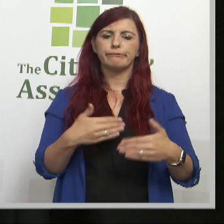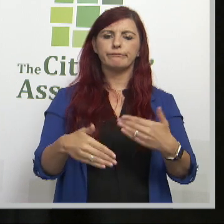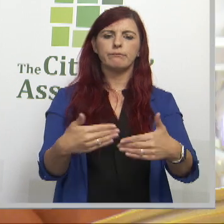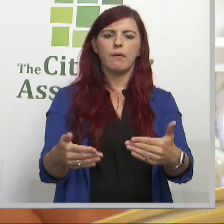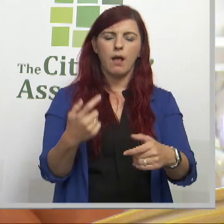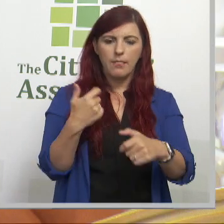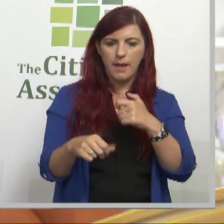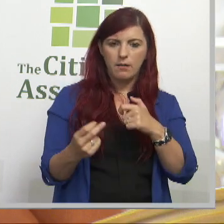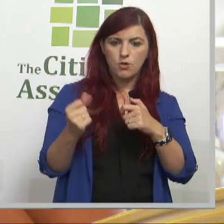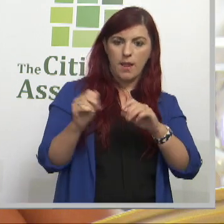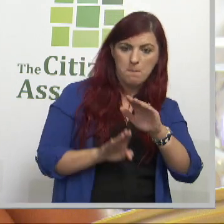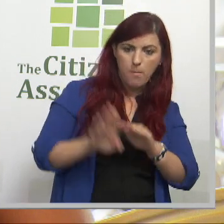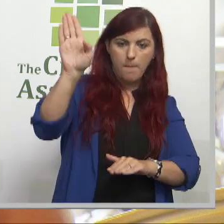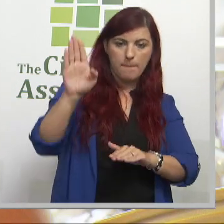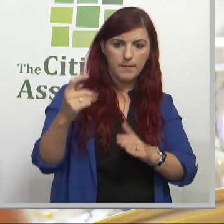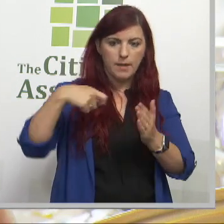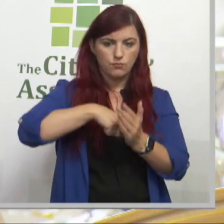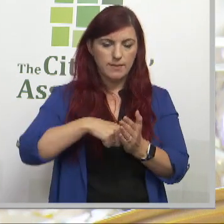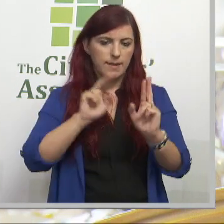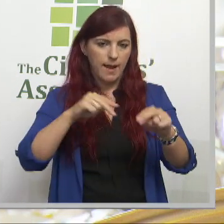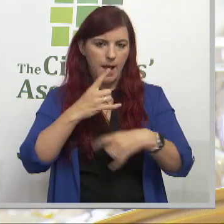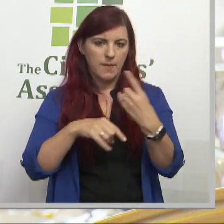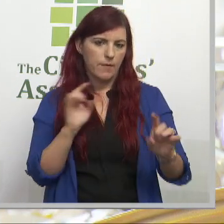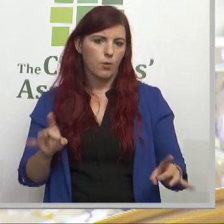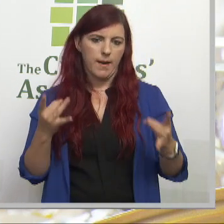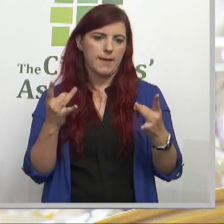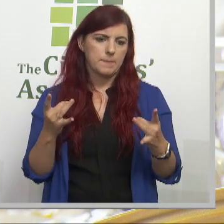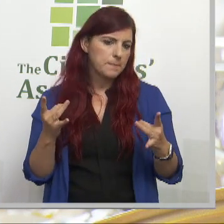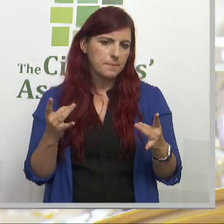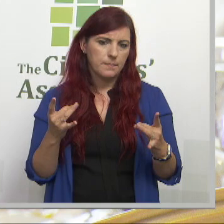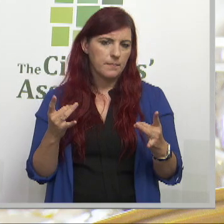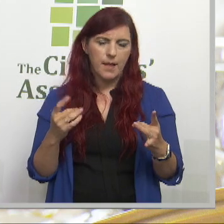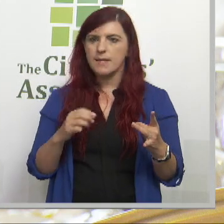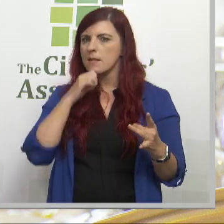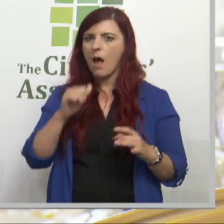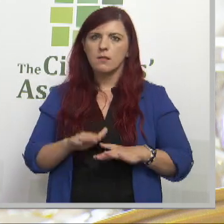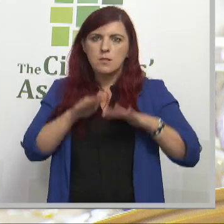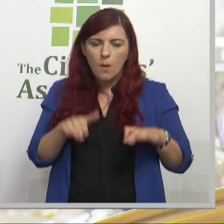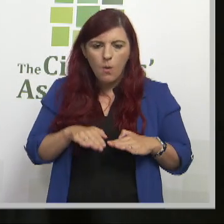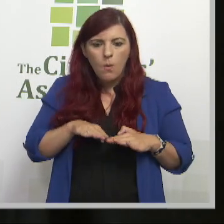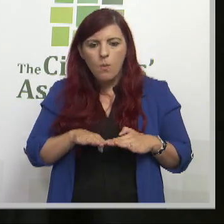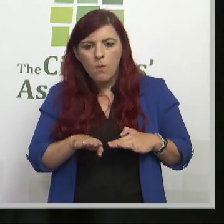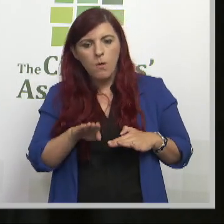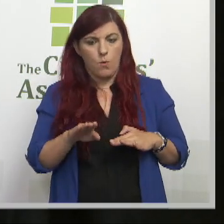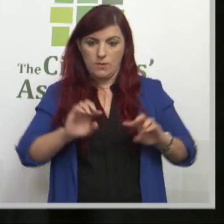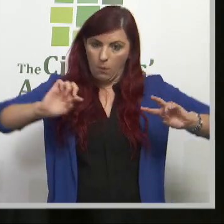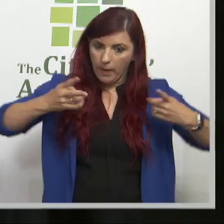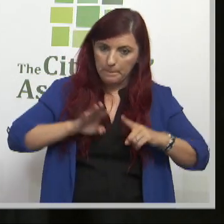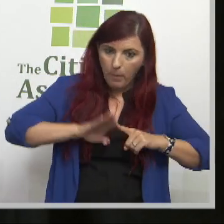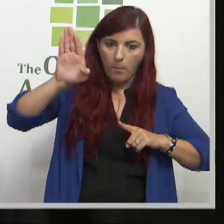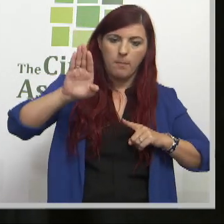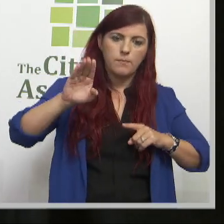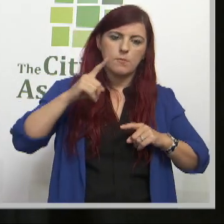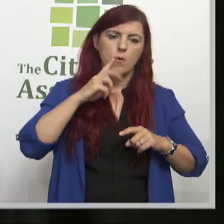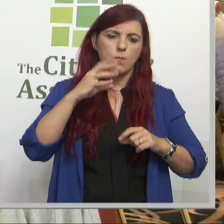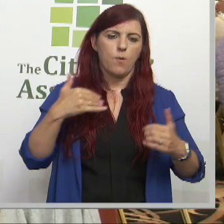interest rates spike, it happens very quickly. You can see nothing responding for a long time, but it can come very fast. So this is why we kind of worry